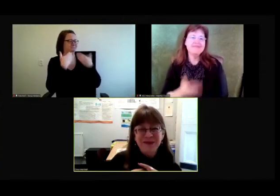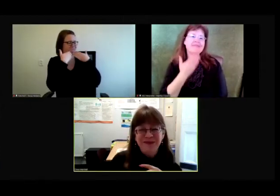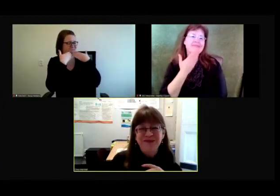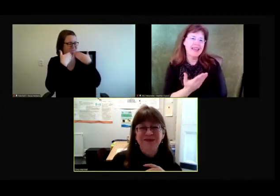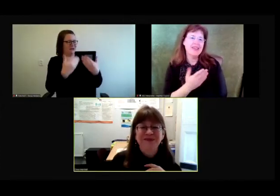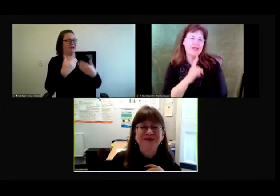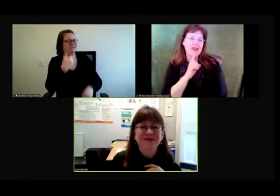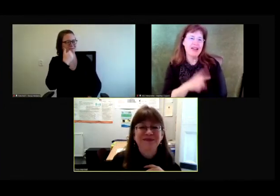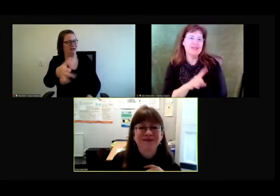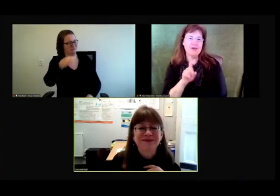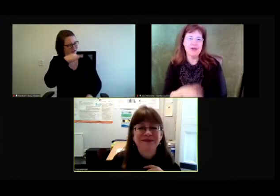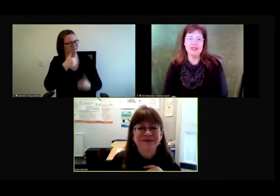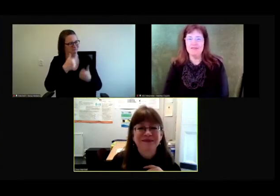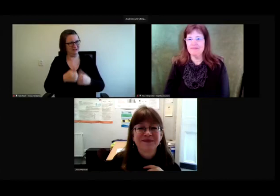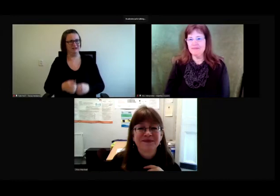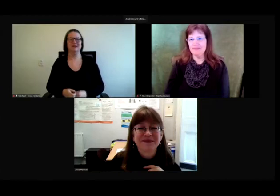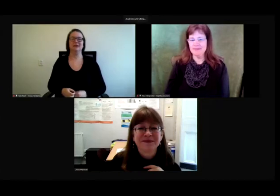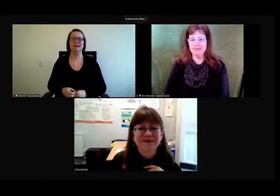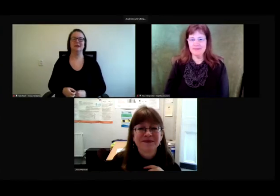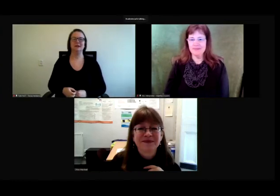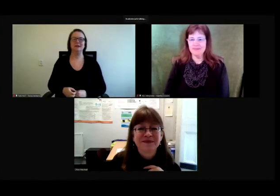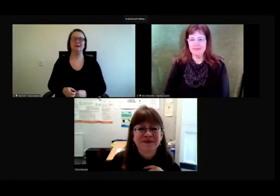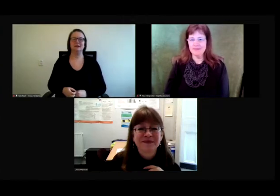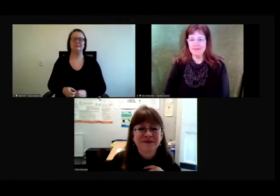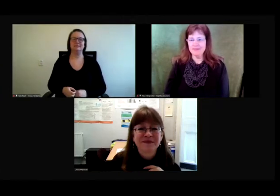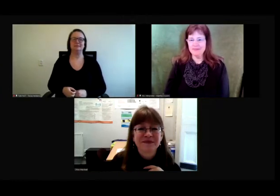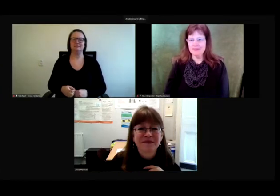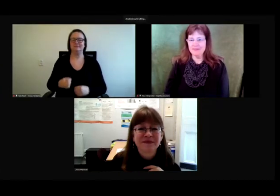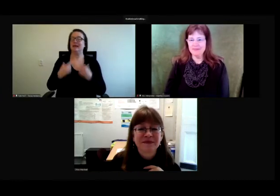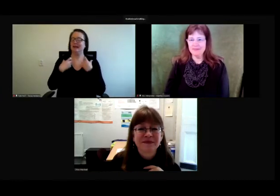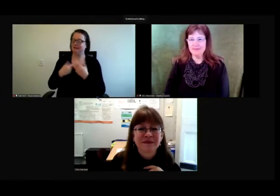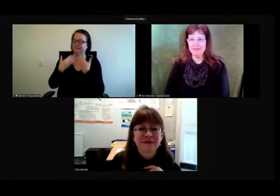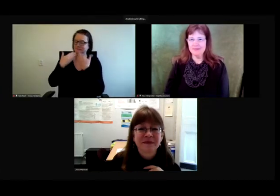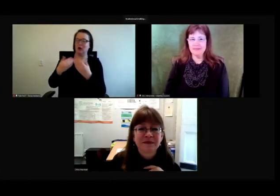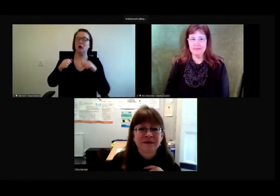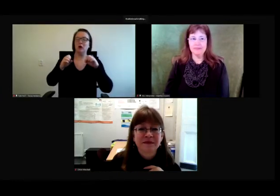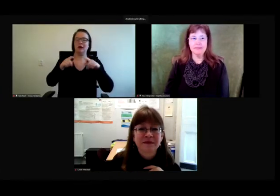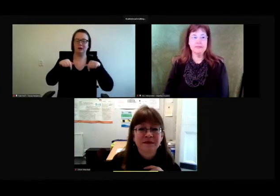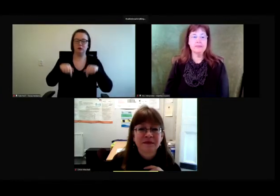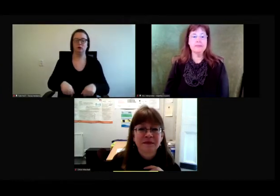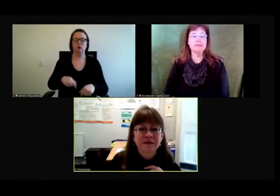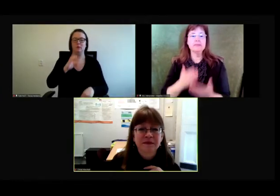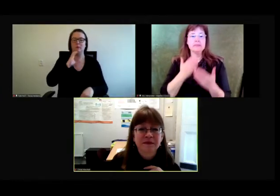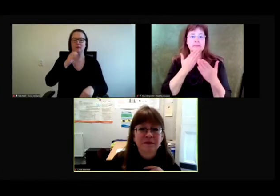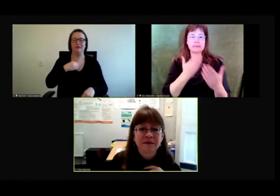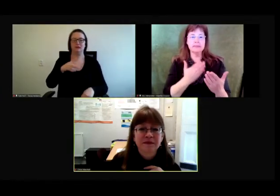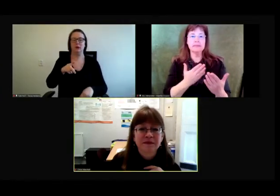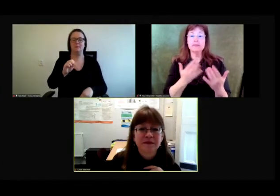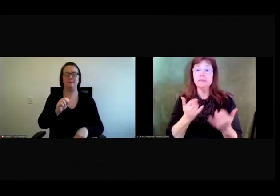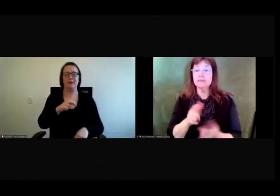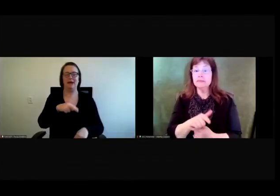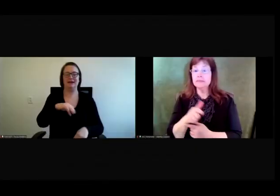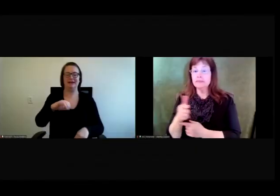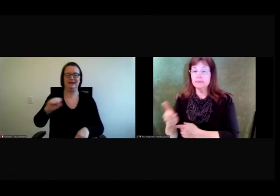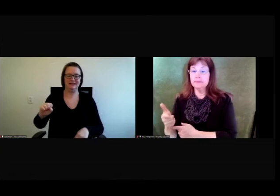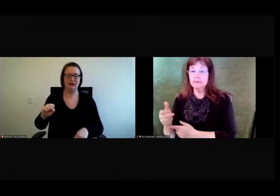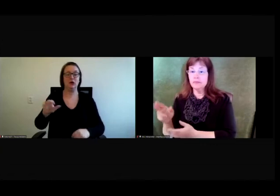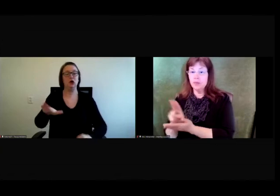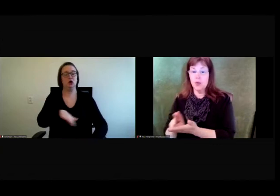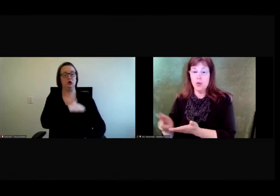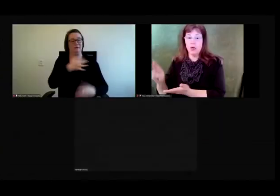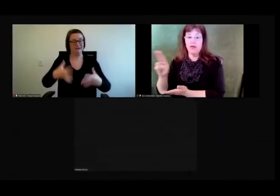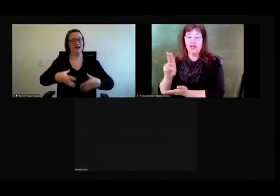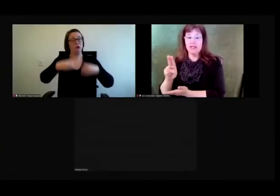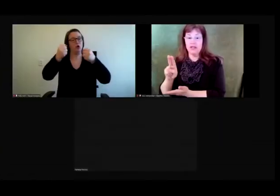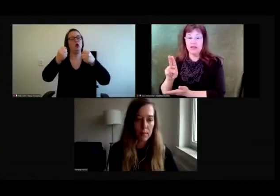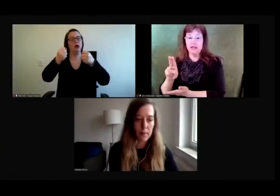question. Thank you. Okay. Okay, thank you. I now give the floor to Professor Pernis, Universität zu